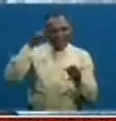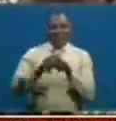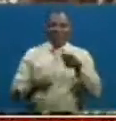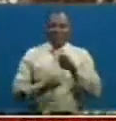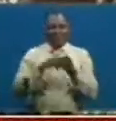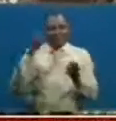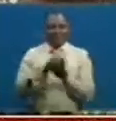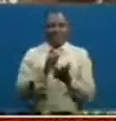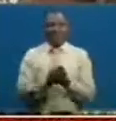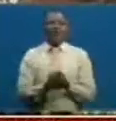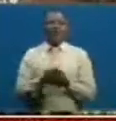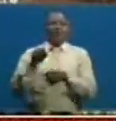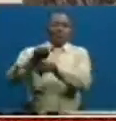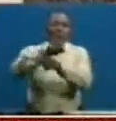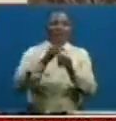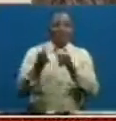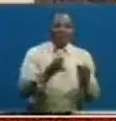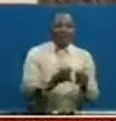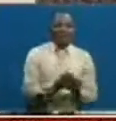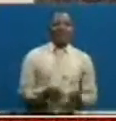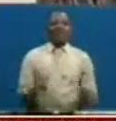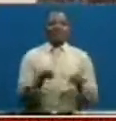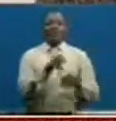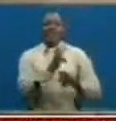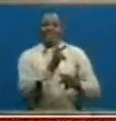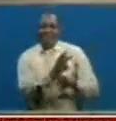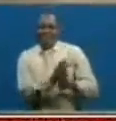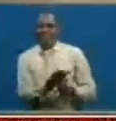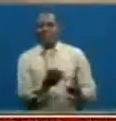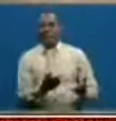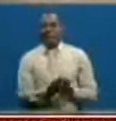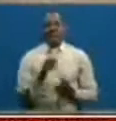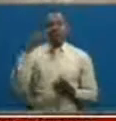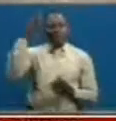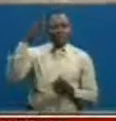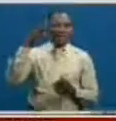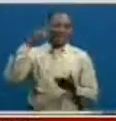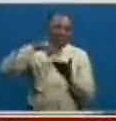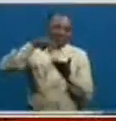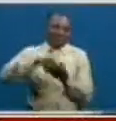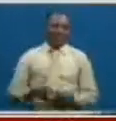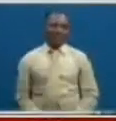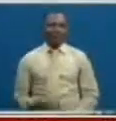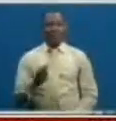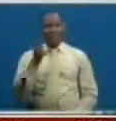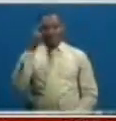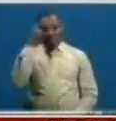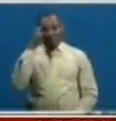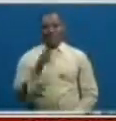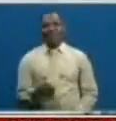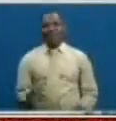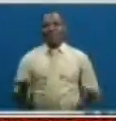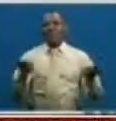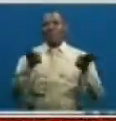saying creative work of individuals will be kept in their right form for future use. It is a very